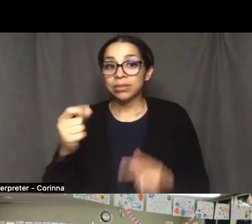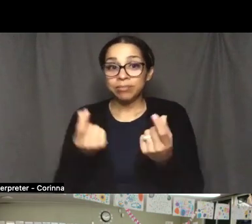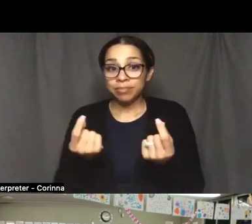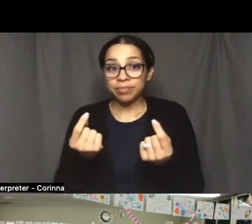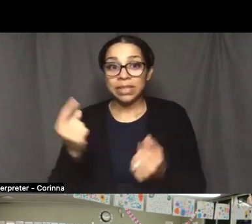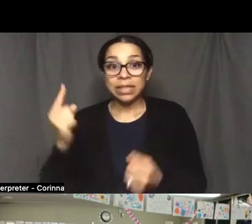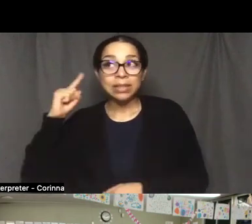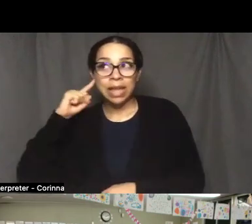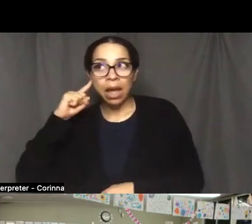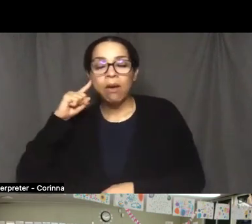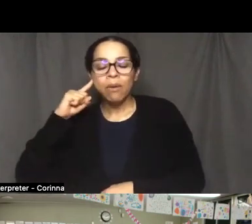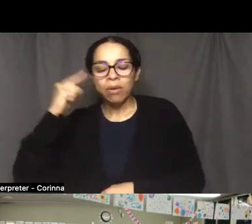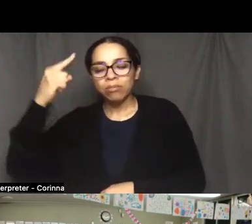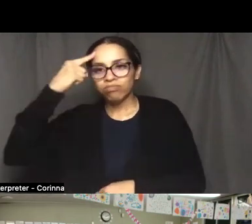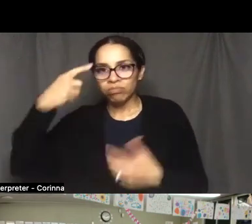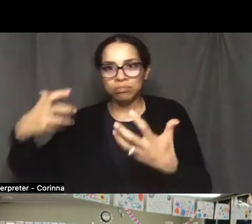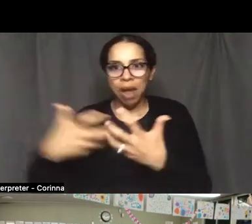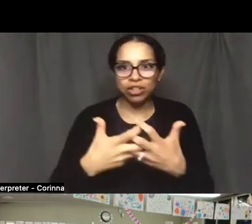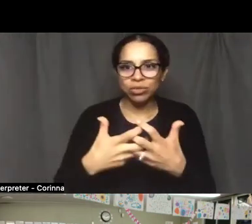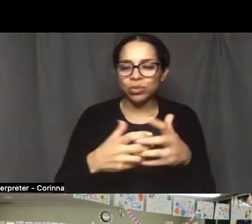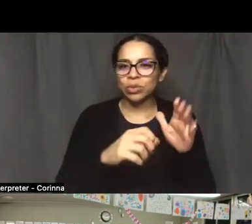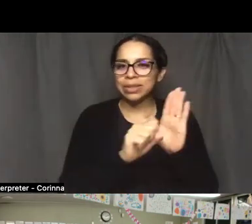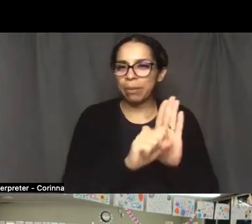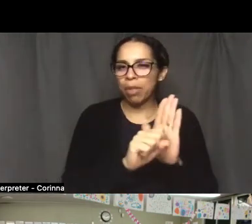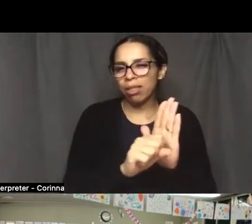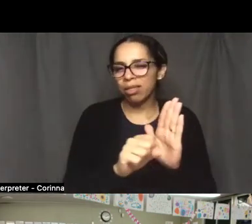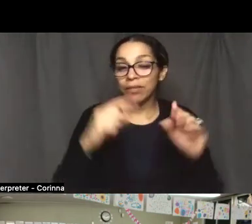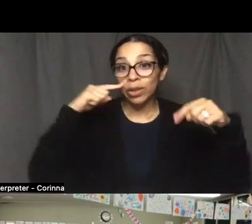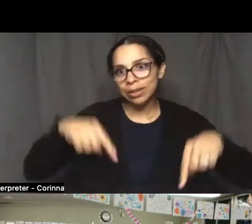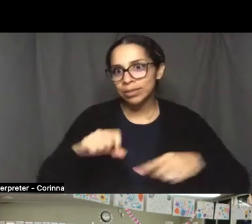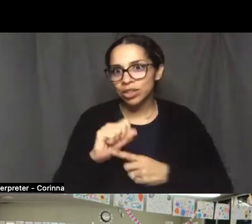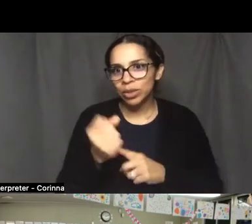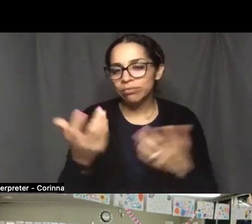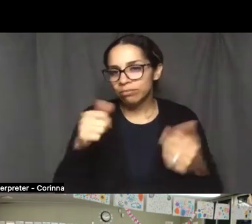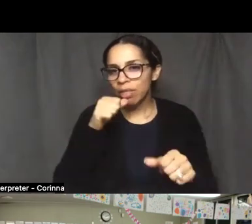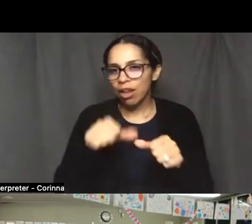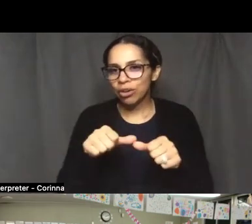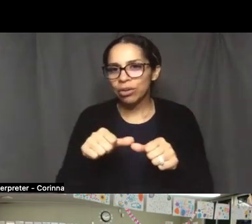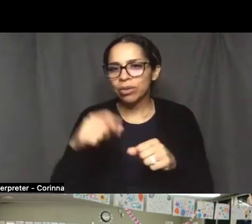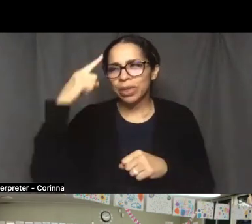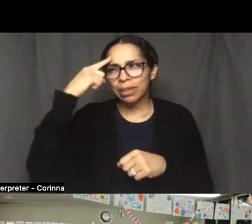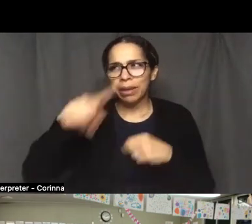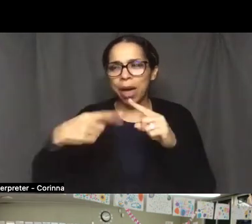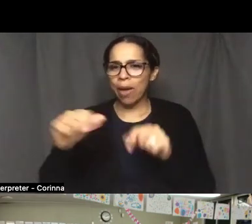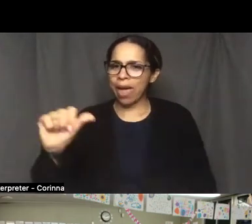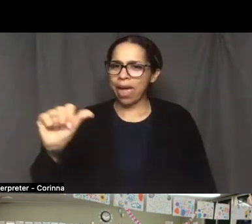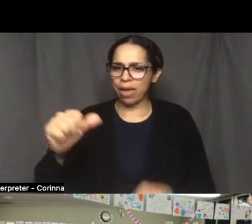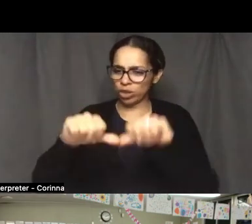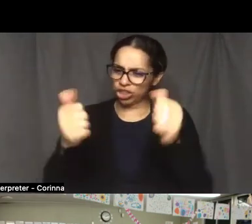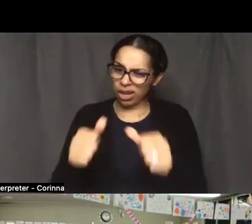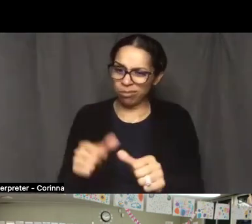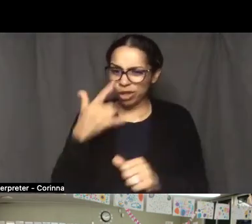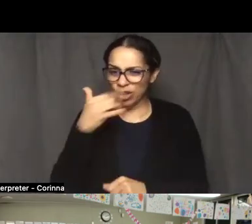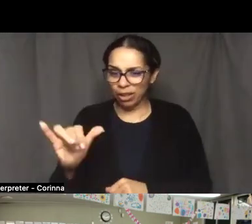a symbol, in this case, a letter. So they can look at a shape. You think about the shape of the letter A, it's got the pointy top and the